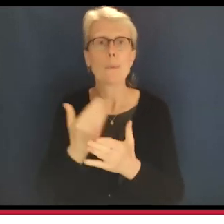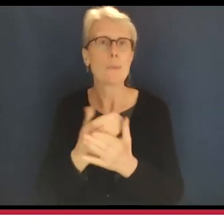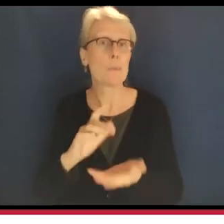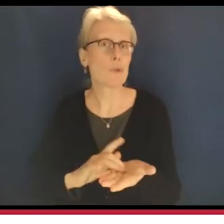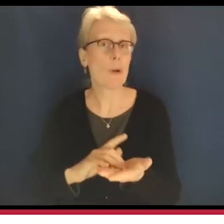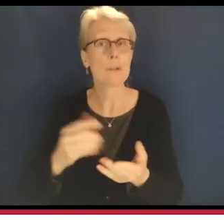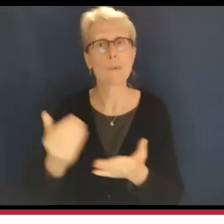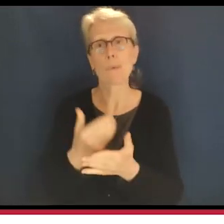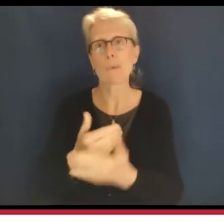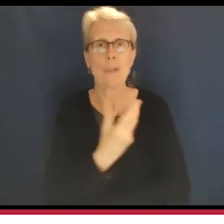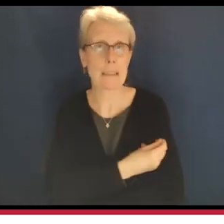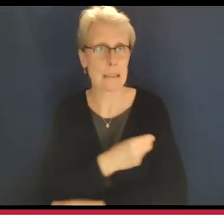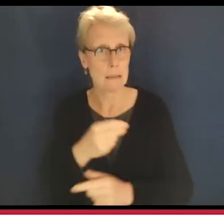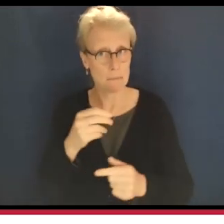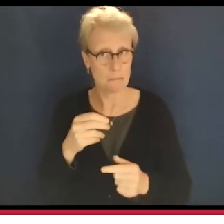and vaccines?